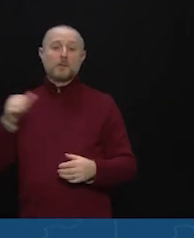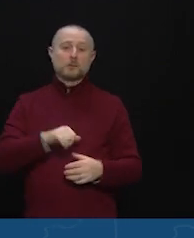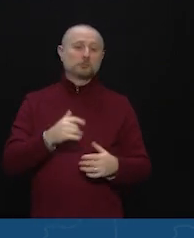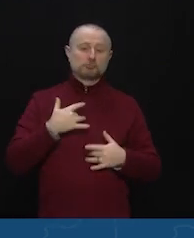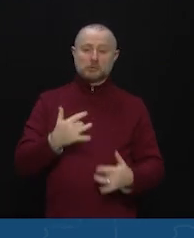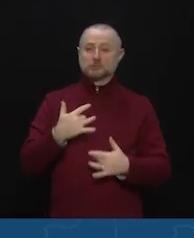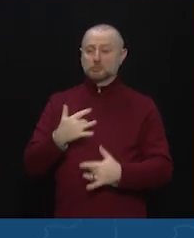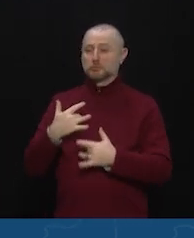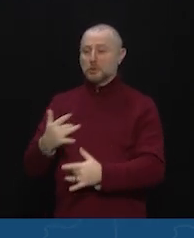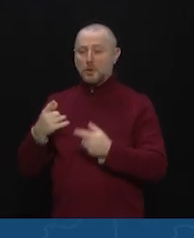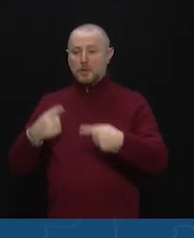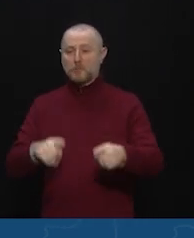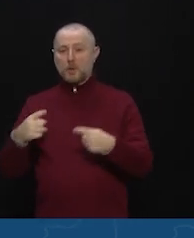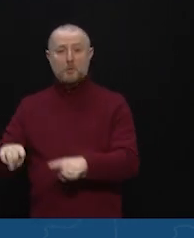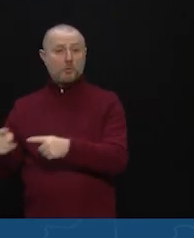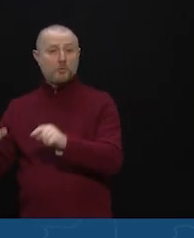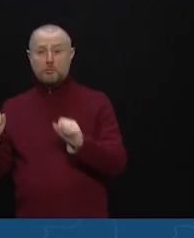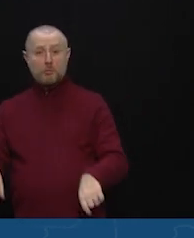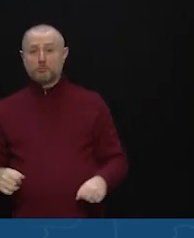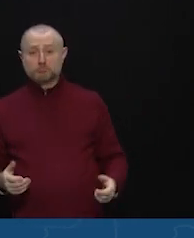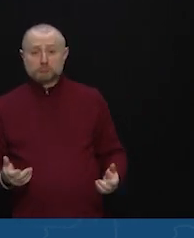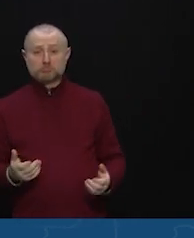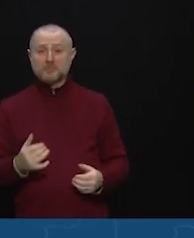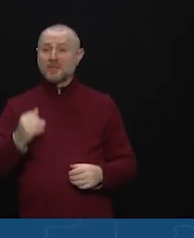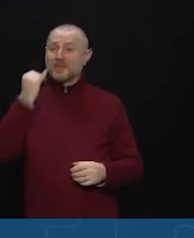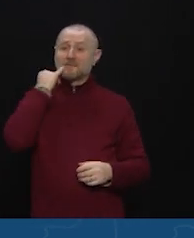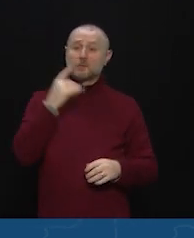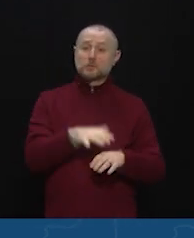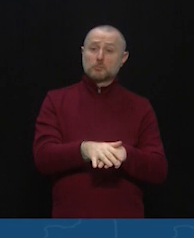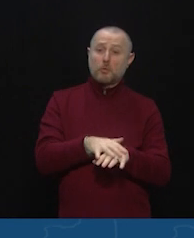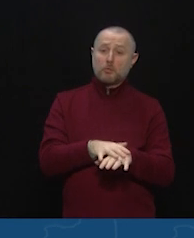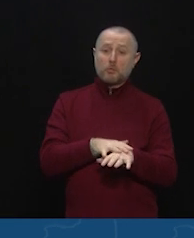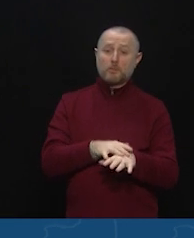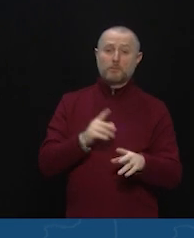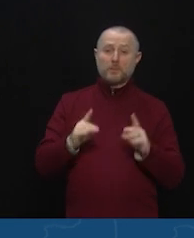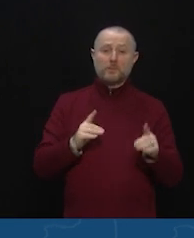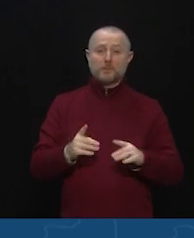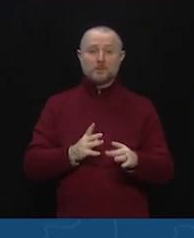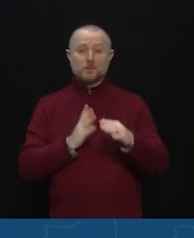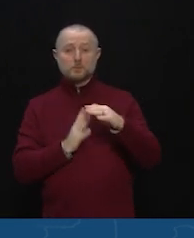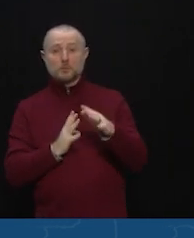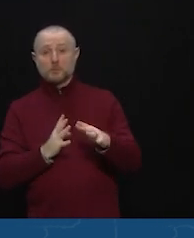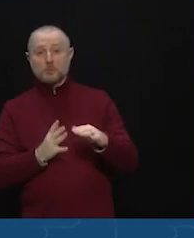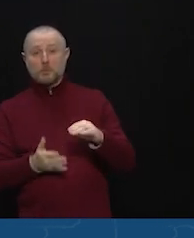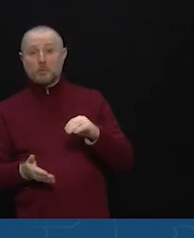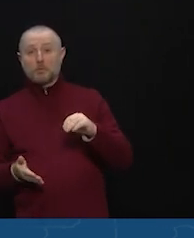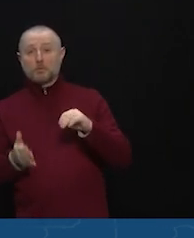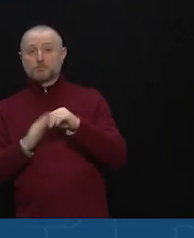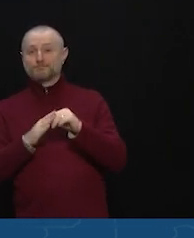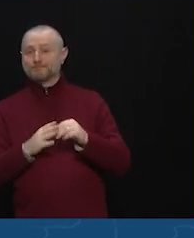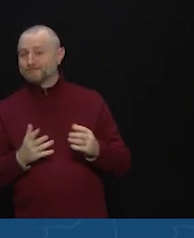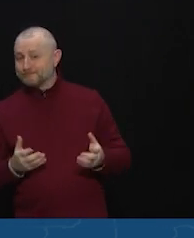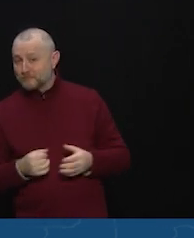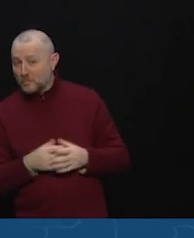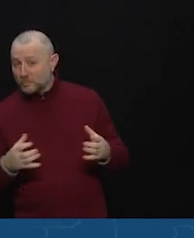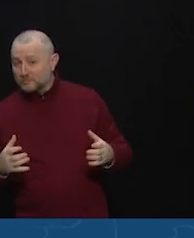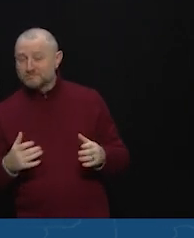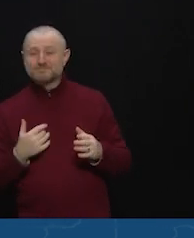over time. We have slow population growth, which the governor has talked about previously, tax